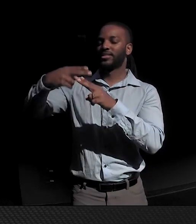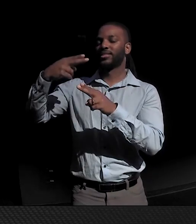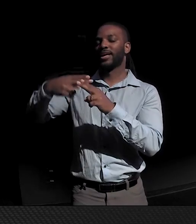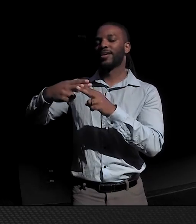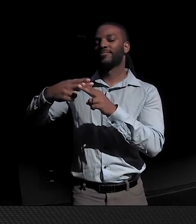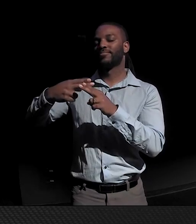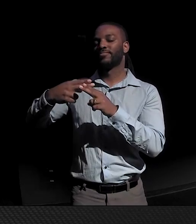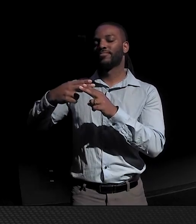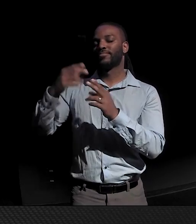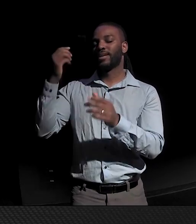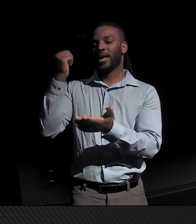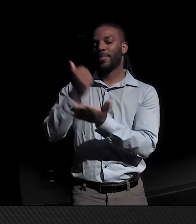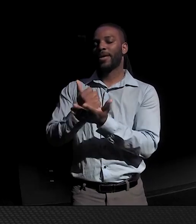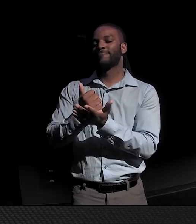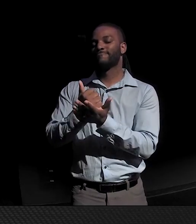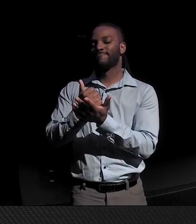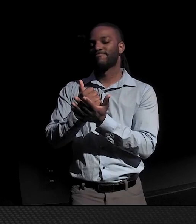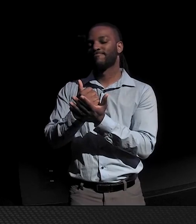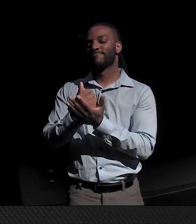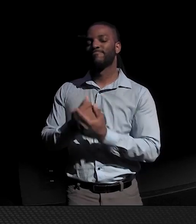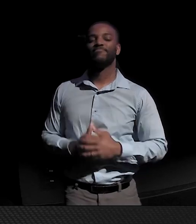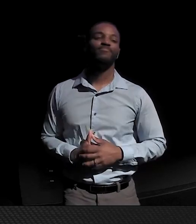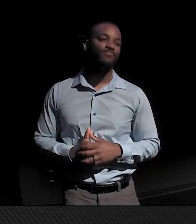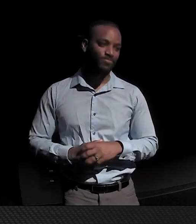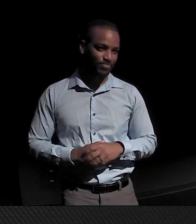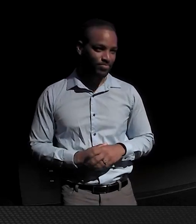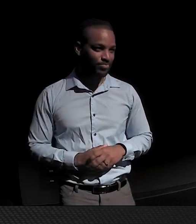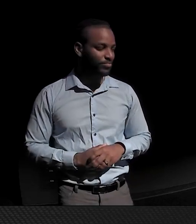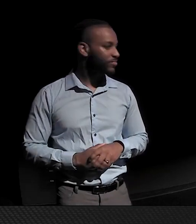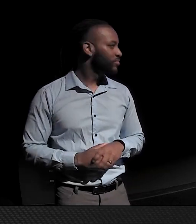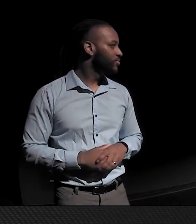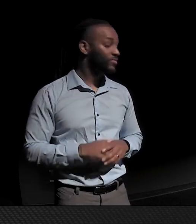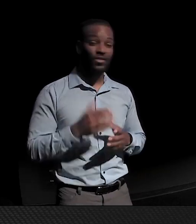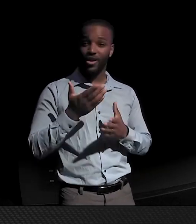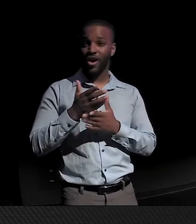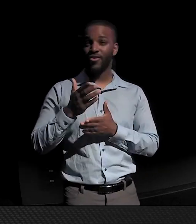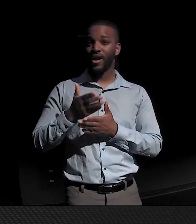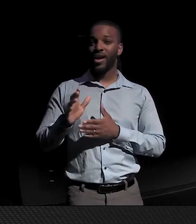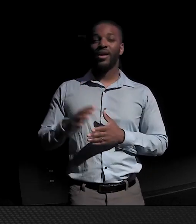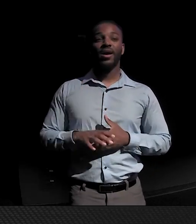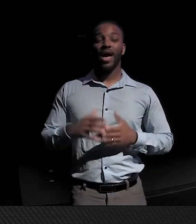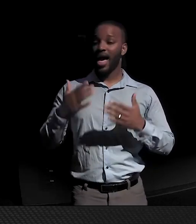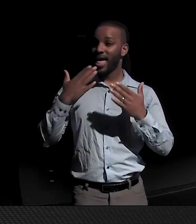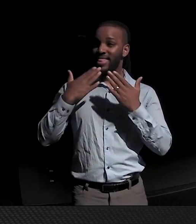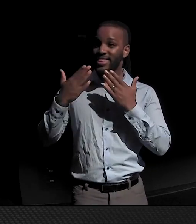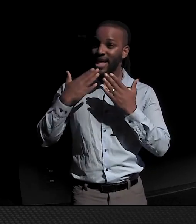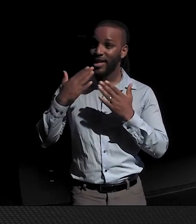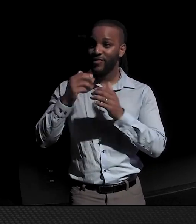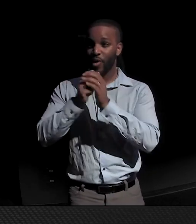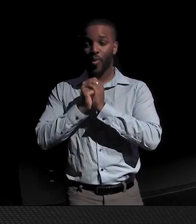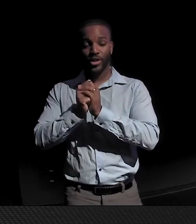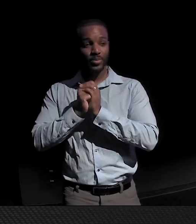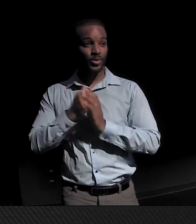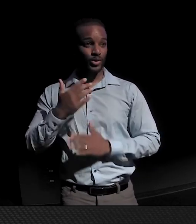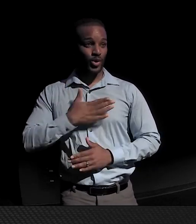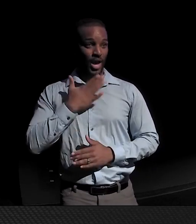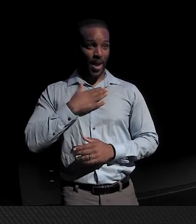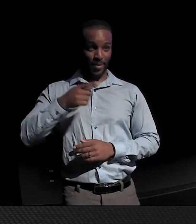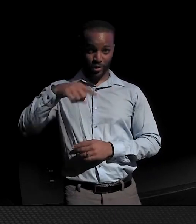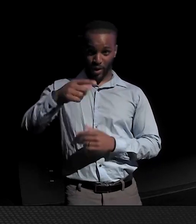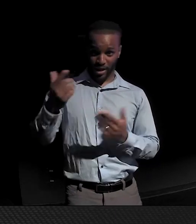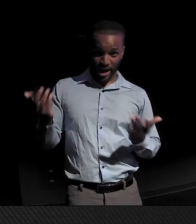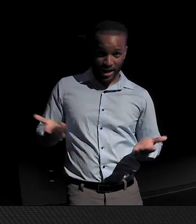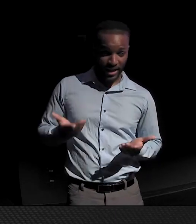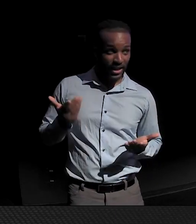pray. Amen. Amen. All right. Thanks for worshiping. We're so glad that you are